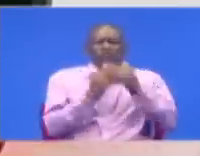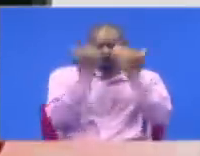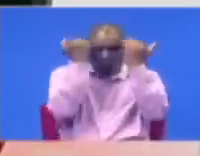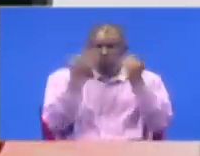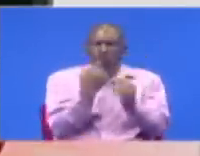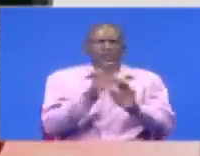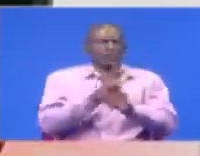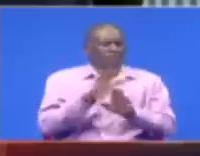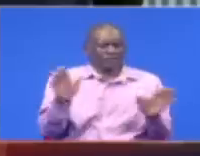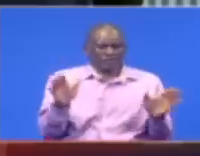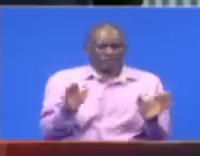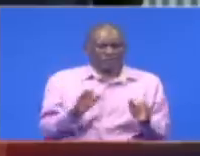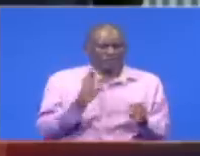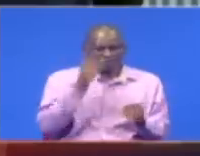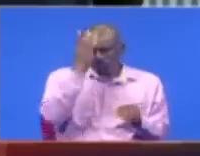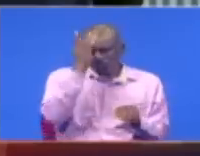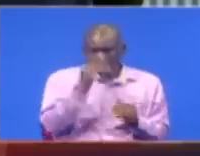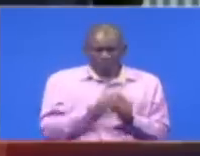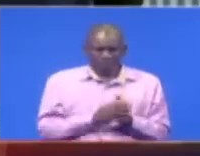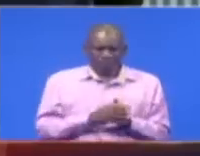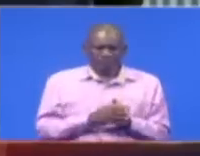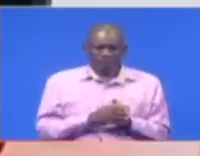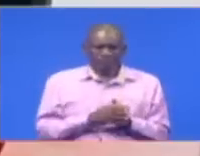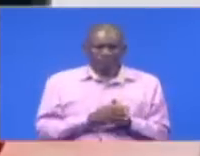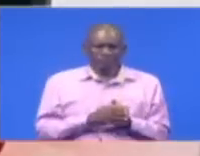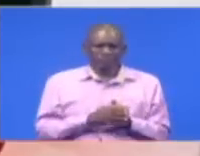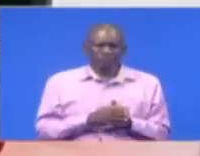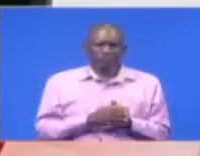Court. Reasons?